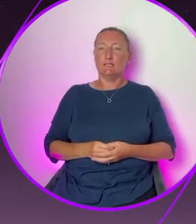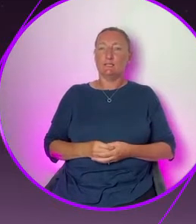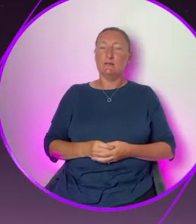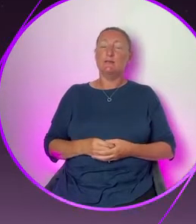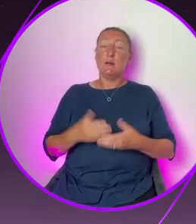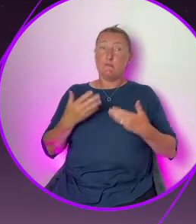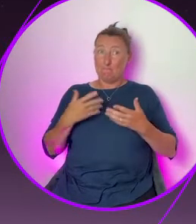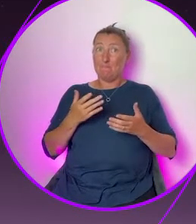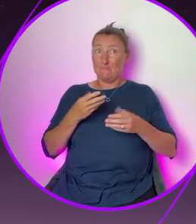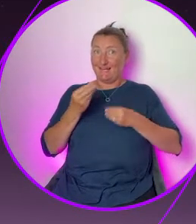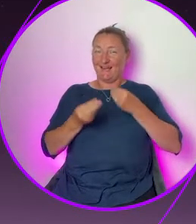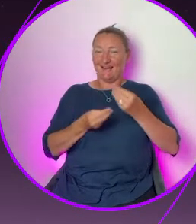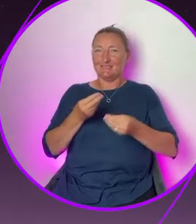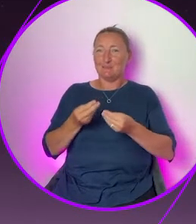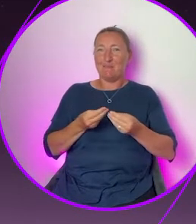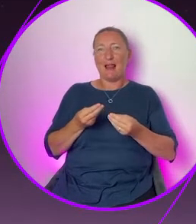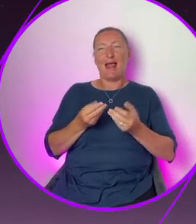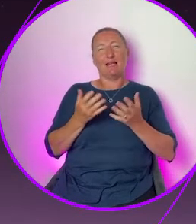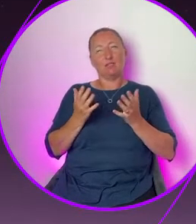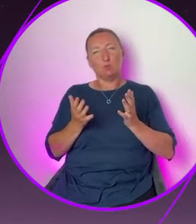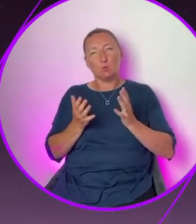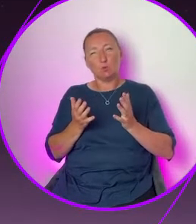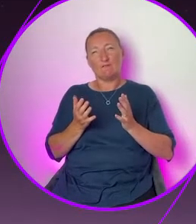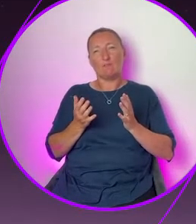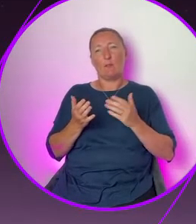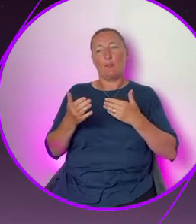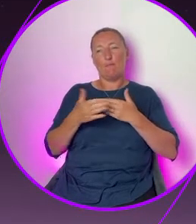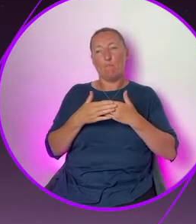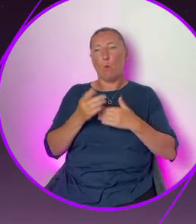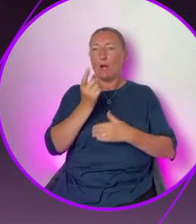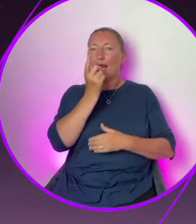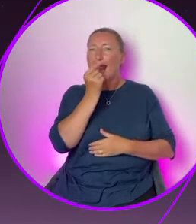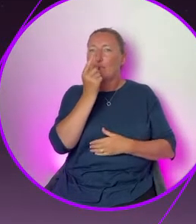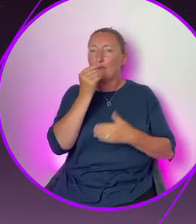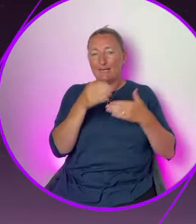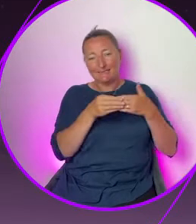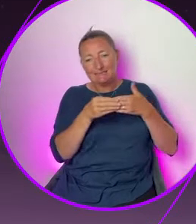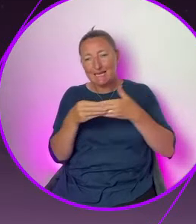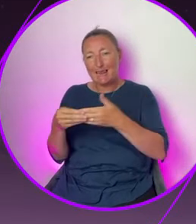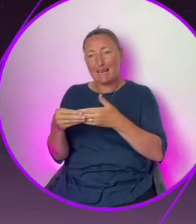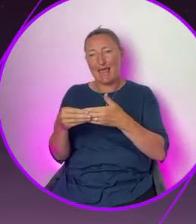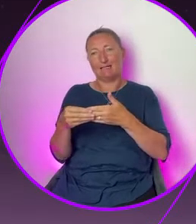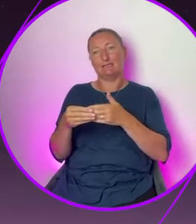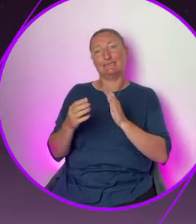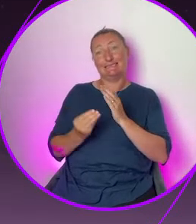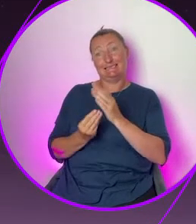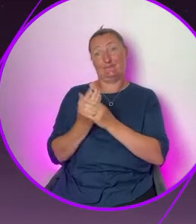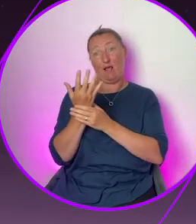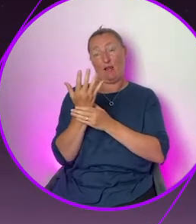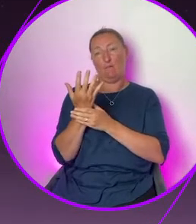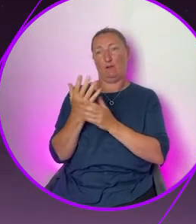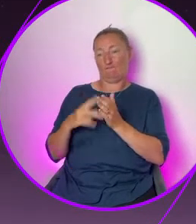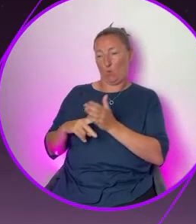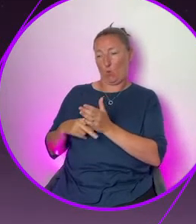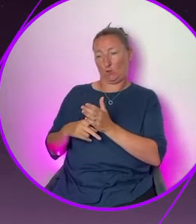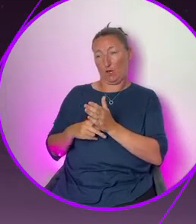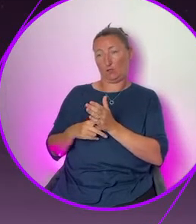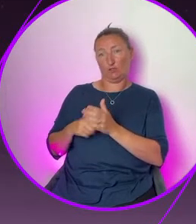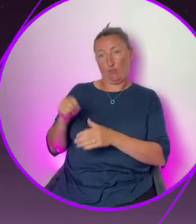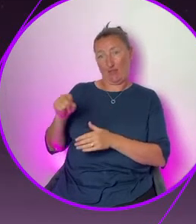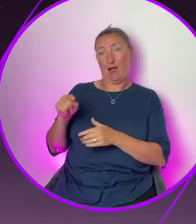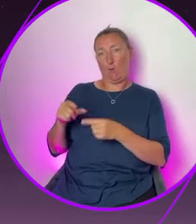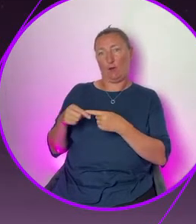minutes ago, kind of turning towards a more capabilities-led development of organizations is sort of one part of that